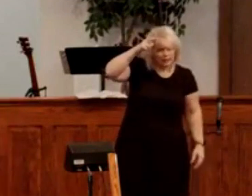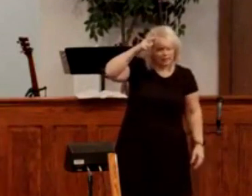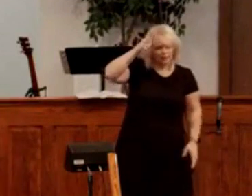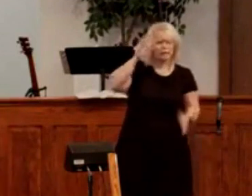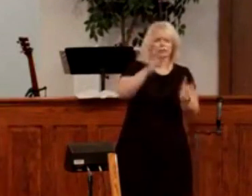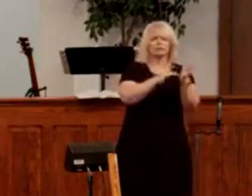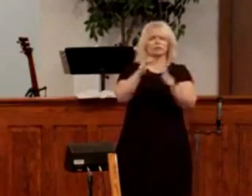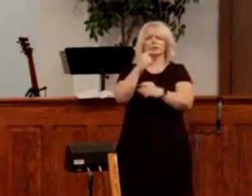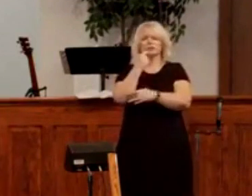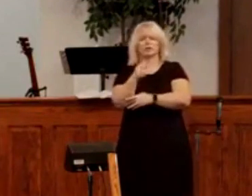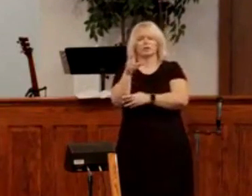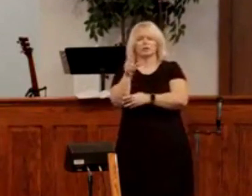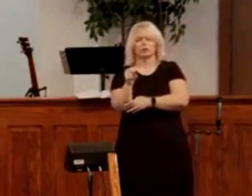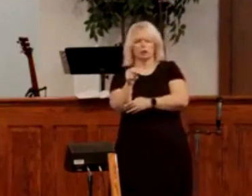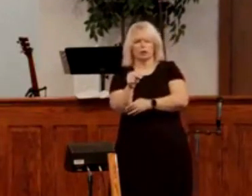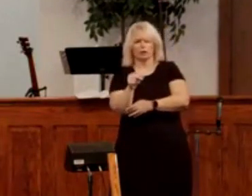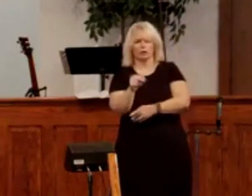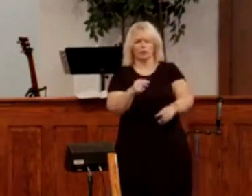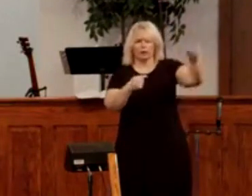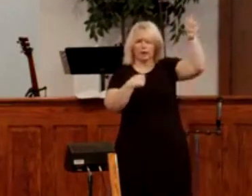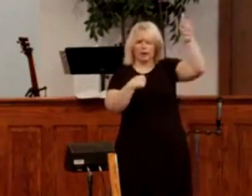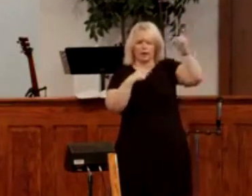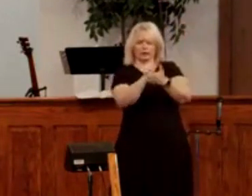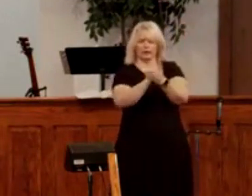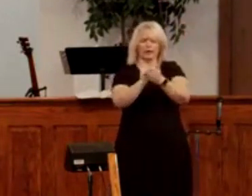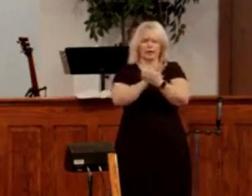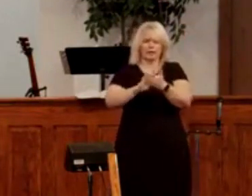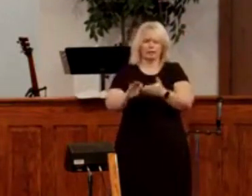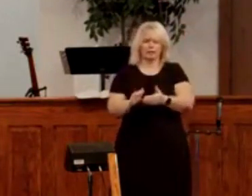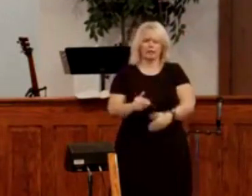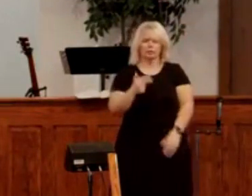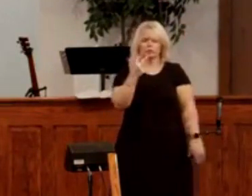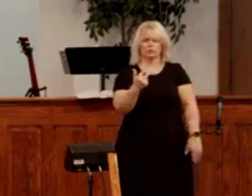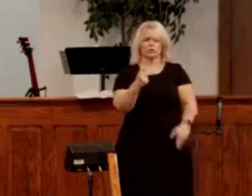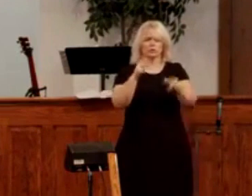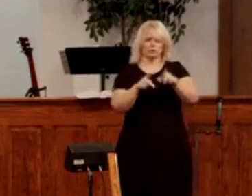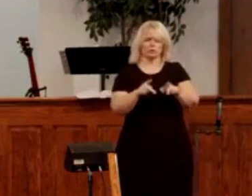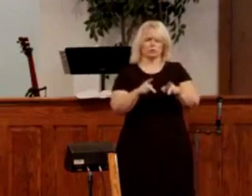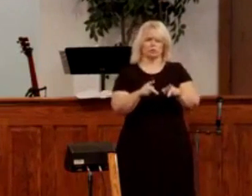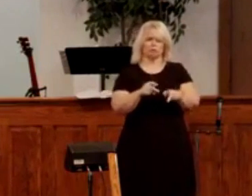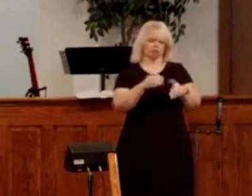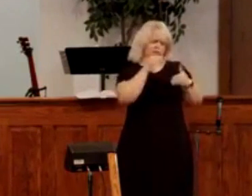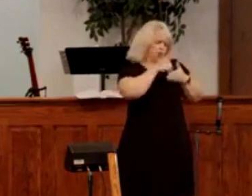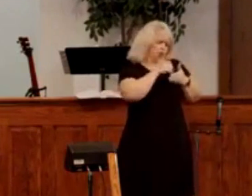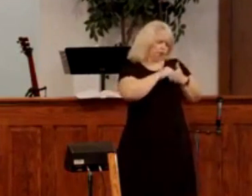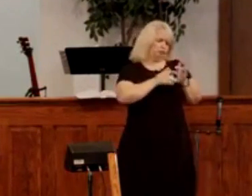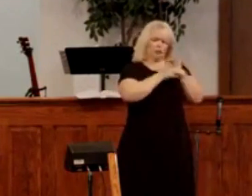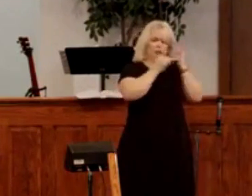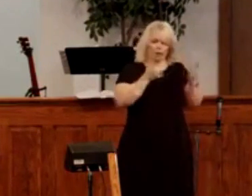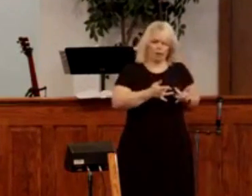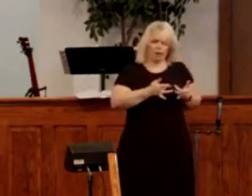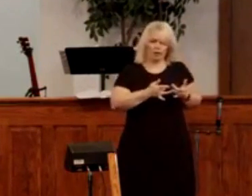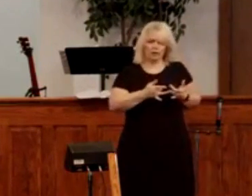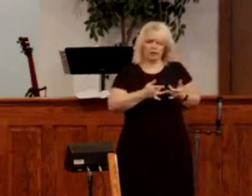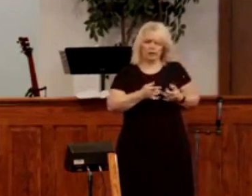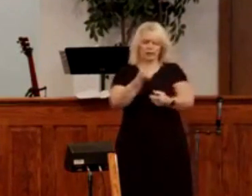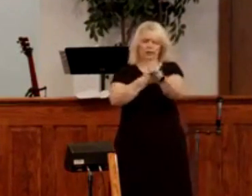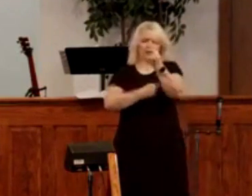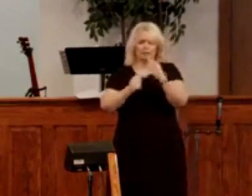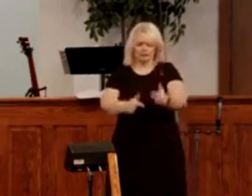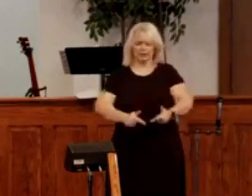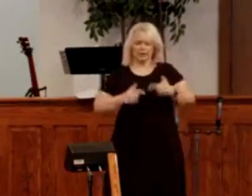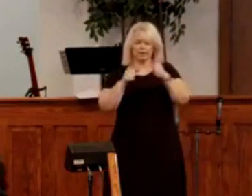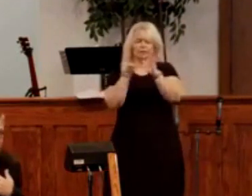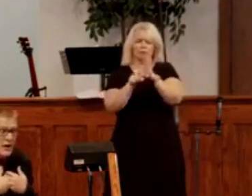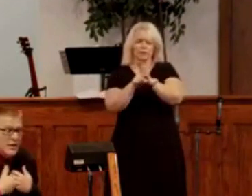Jesus said, no, I covered that. Where's the third person of the Trinity? Right here in this new heart. He came to live with you. The minute that you were